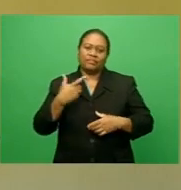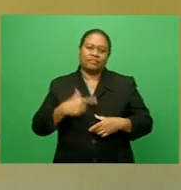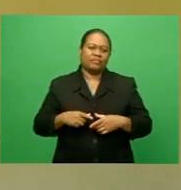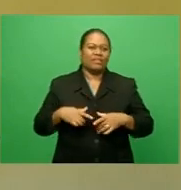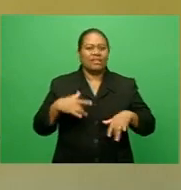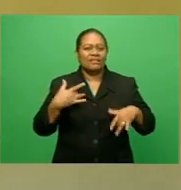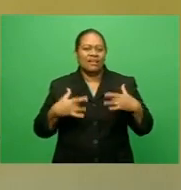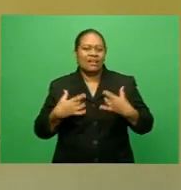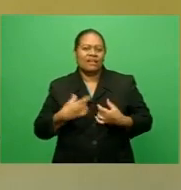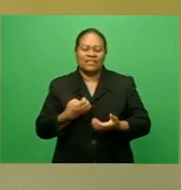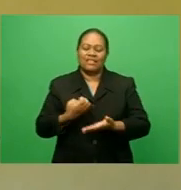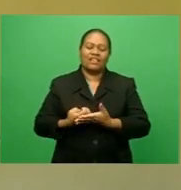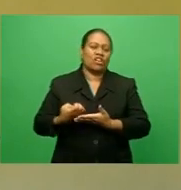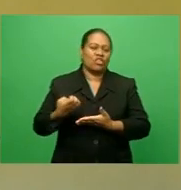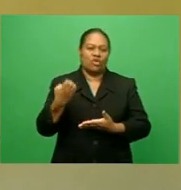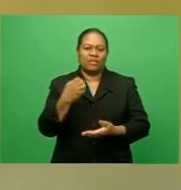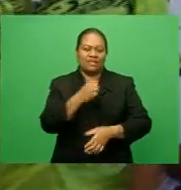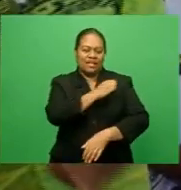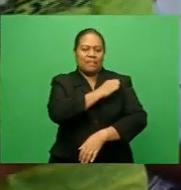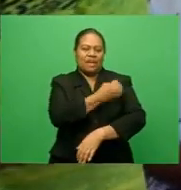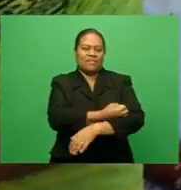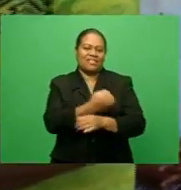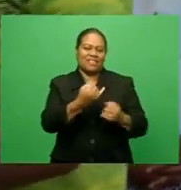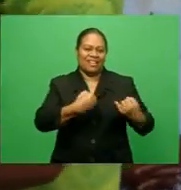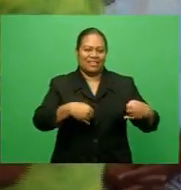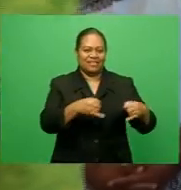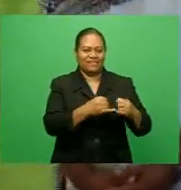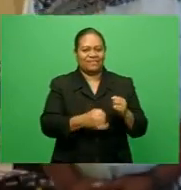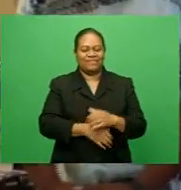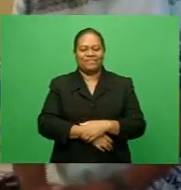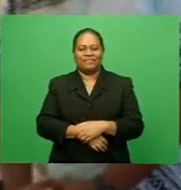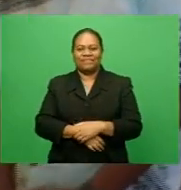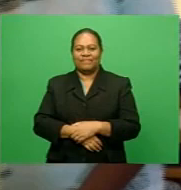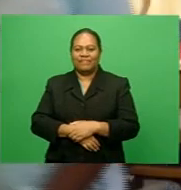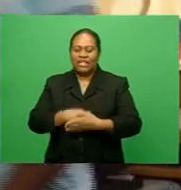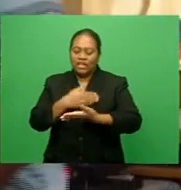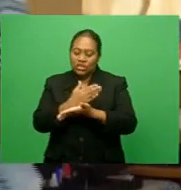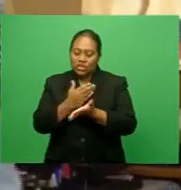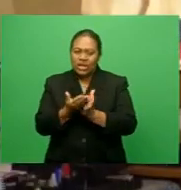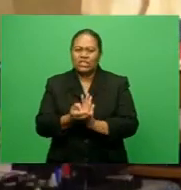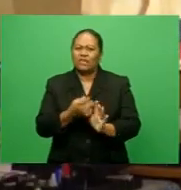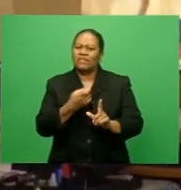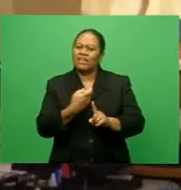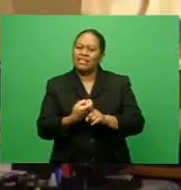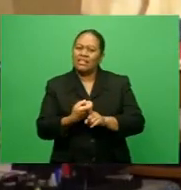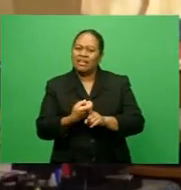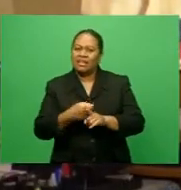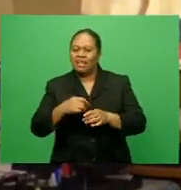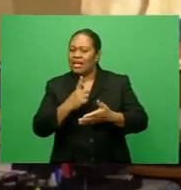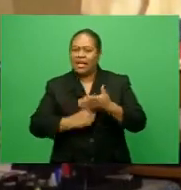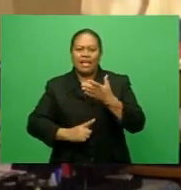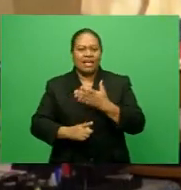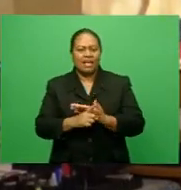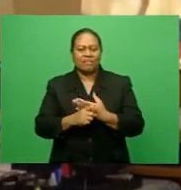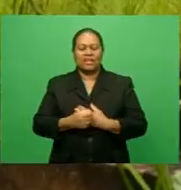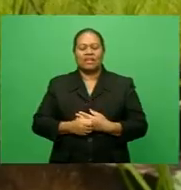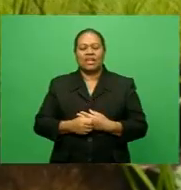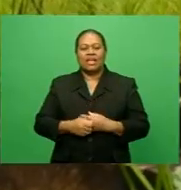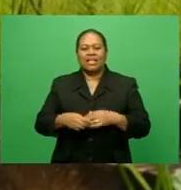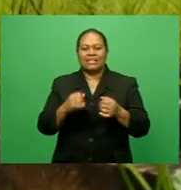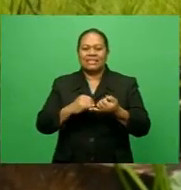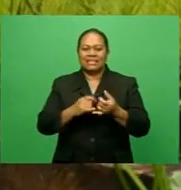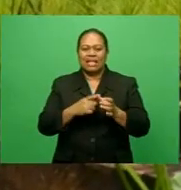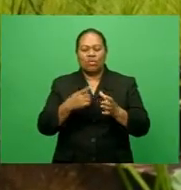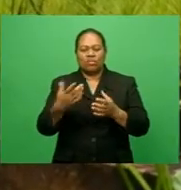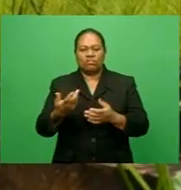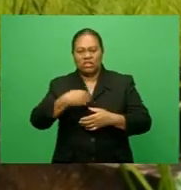and economic empowerment on the island. Chair of the Kete Development Project, Wetasau Tuikete,